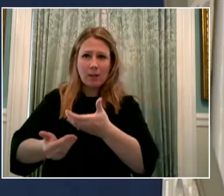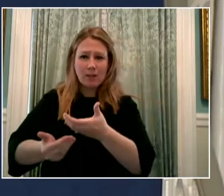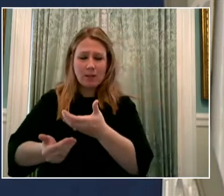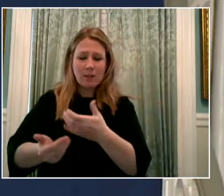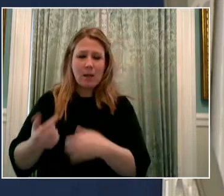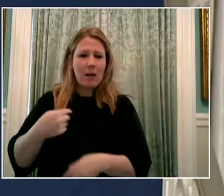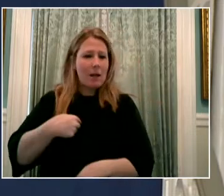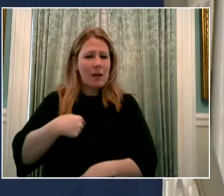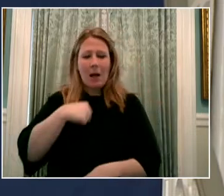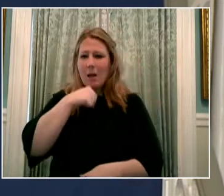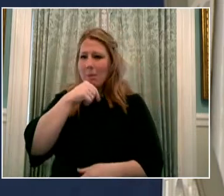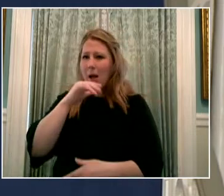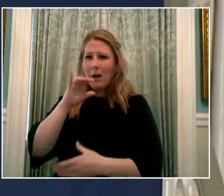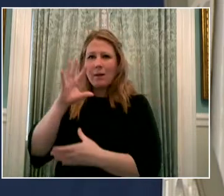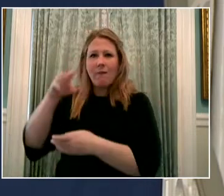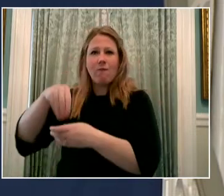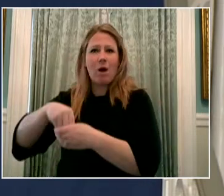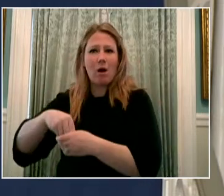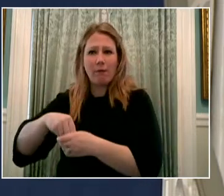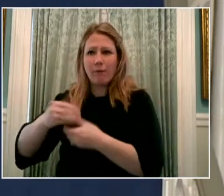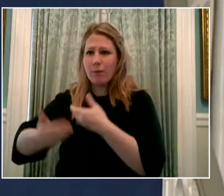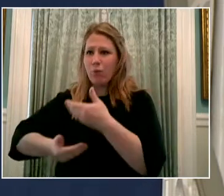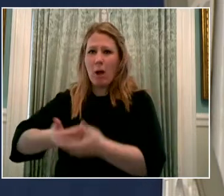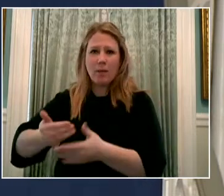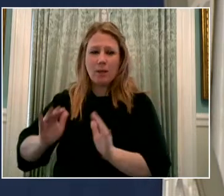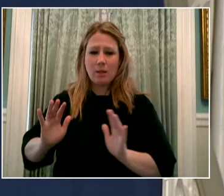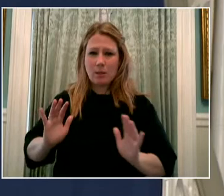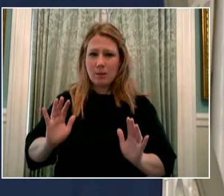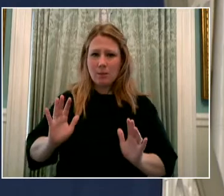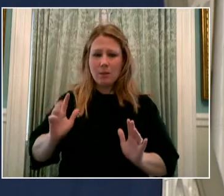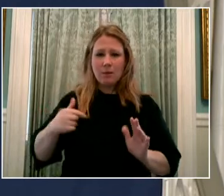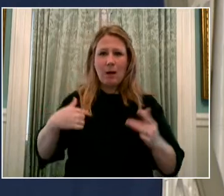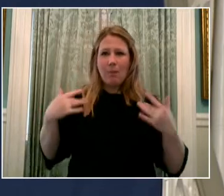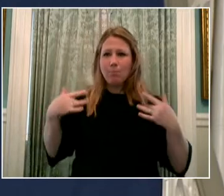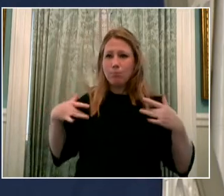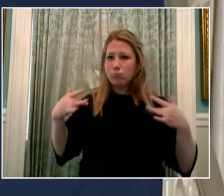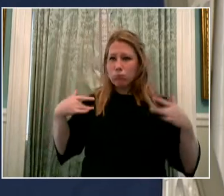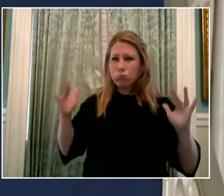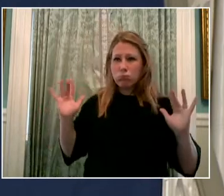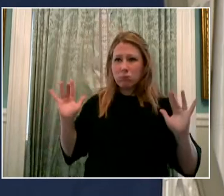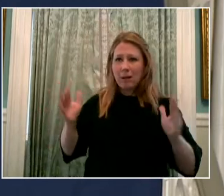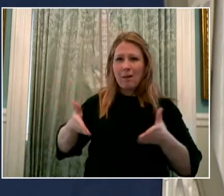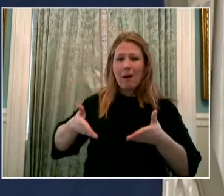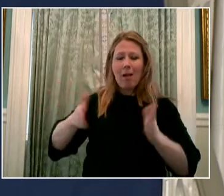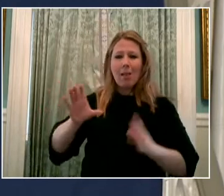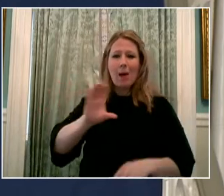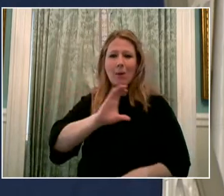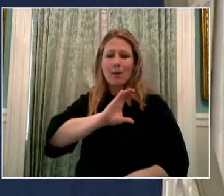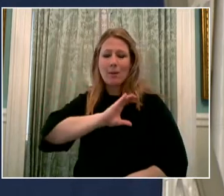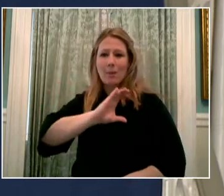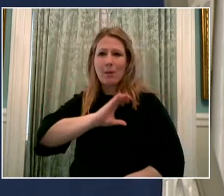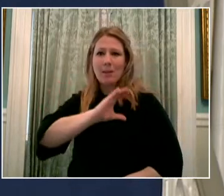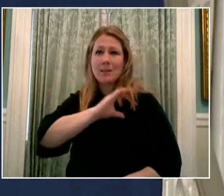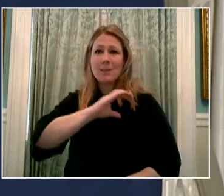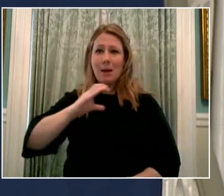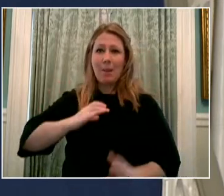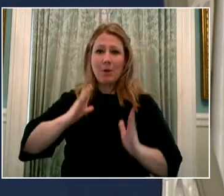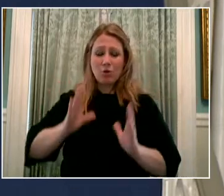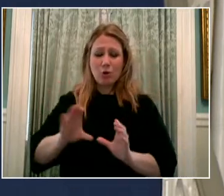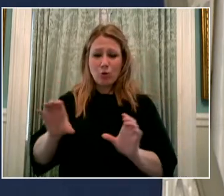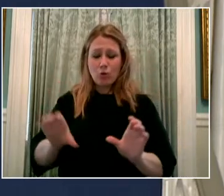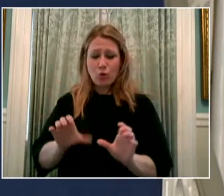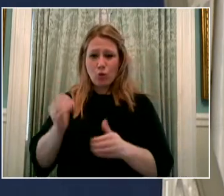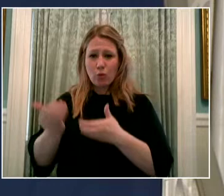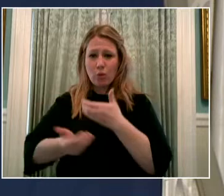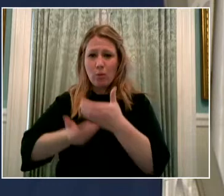with the process. I'm allowing the police commissioner to do her role of the process, and she will analyze and make a determination. But I'm not